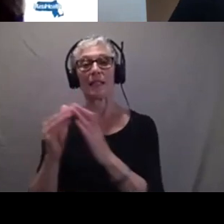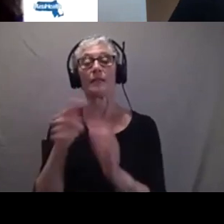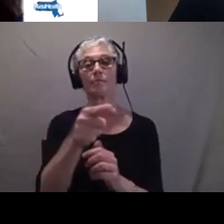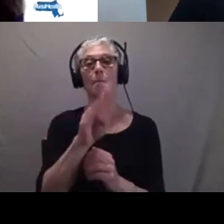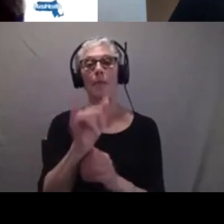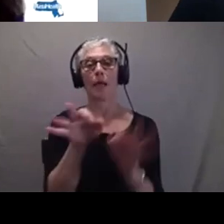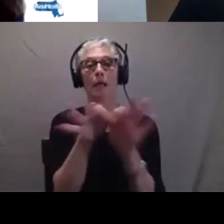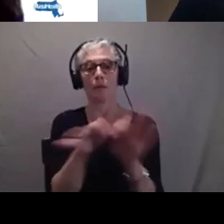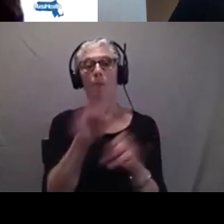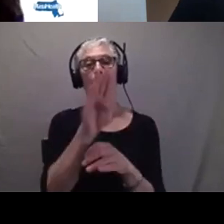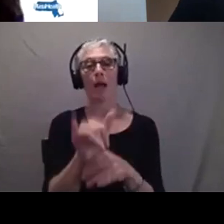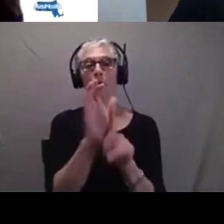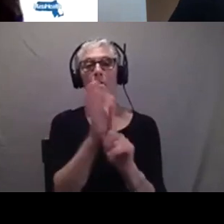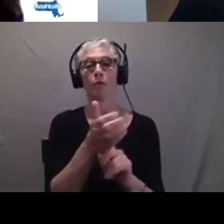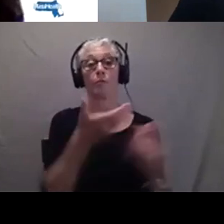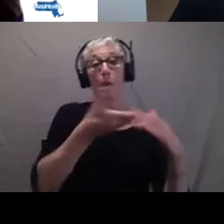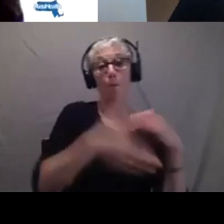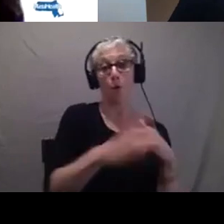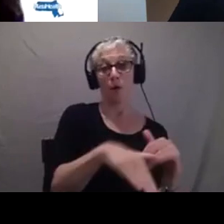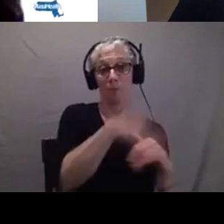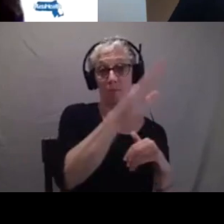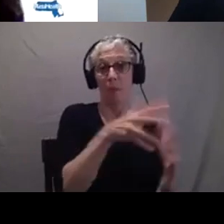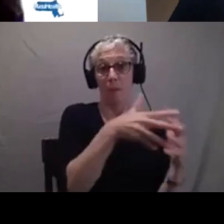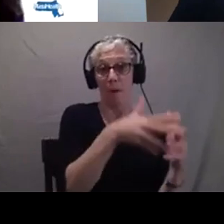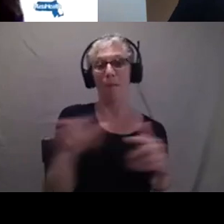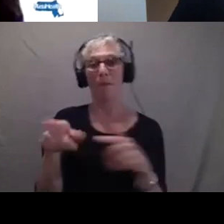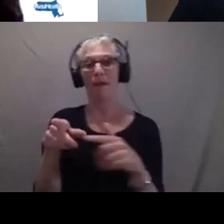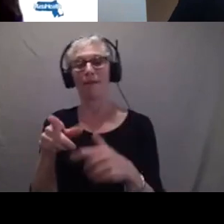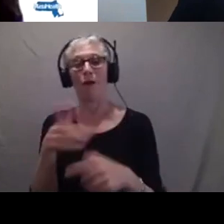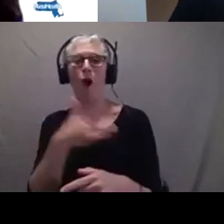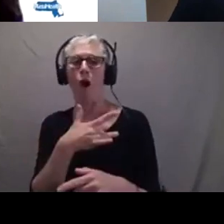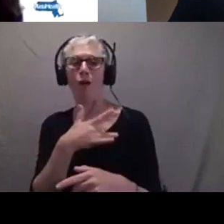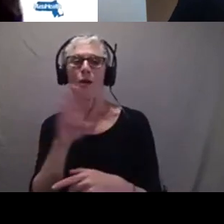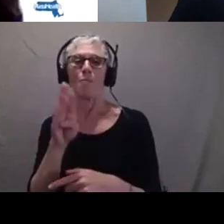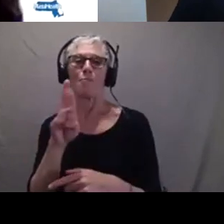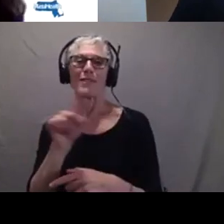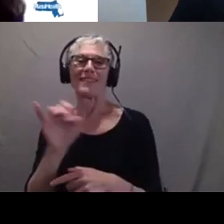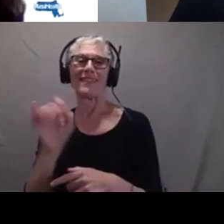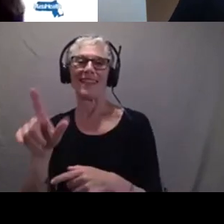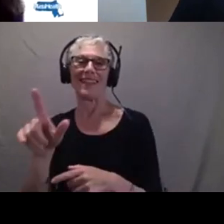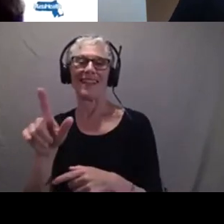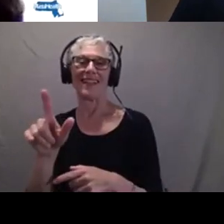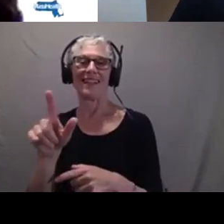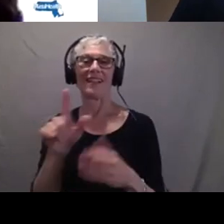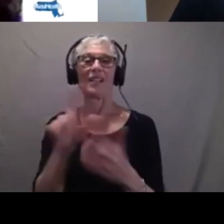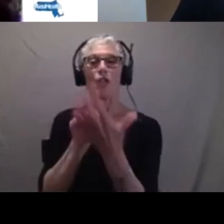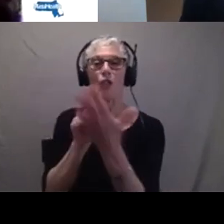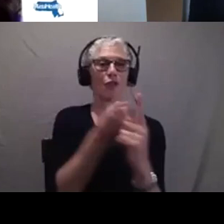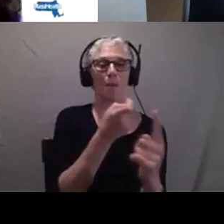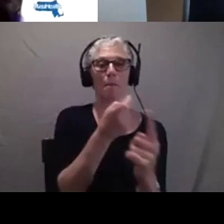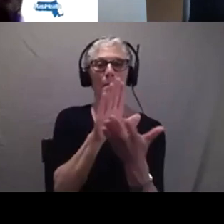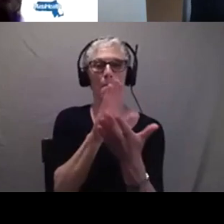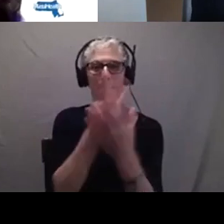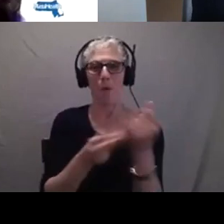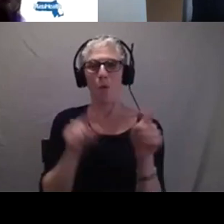professional, American by birth and Brazilian by heart. She was educated in both countries and has been a full-time translator-interpreter